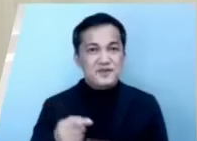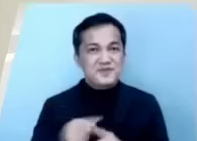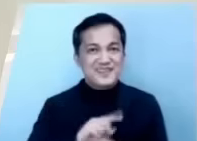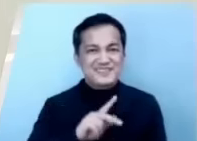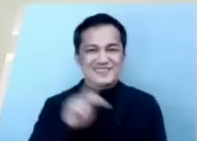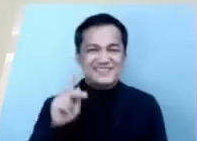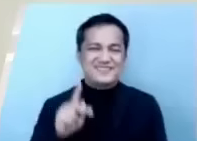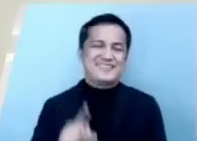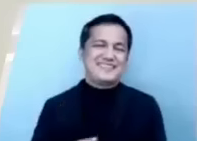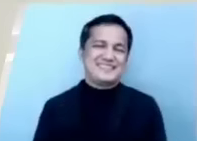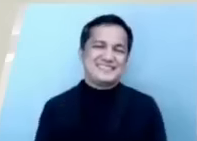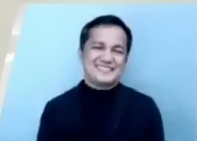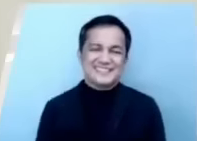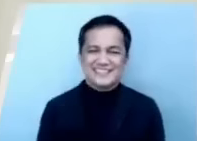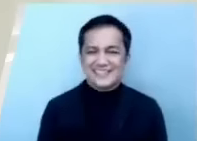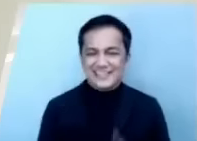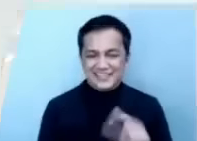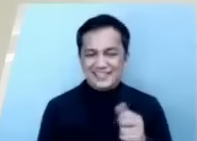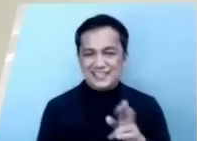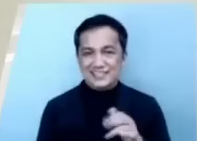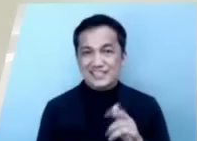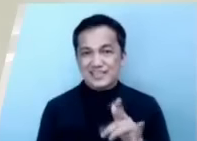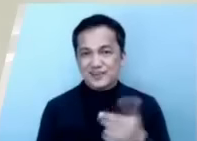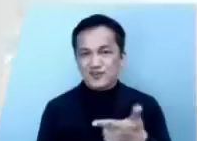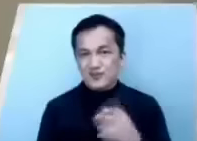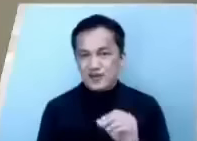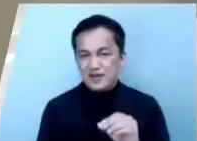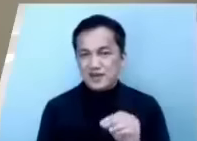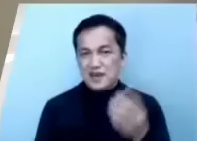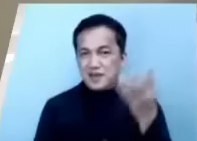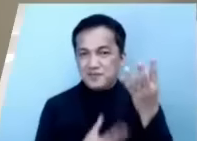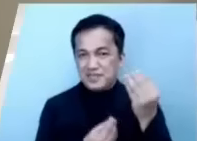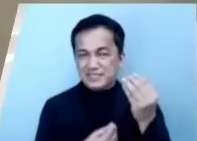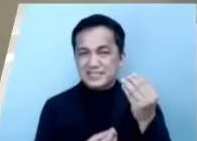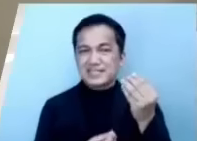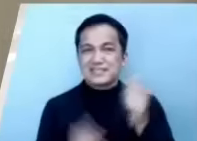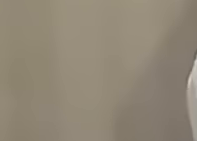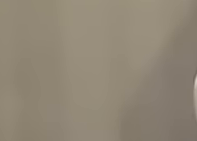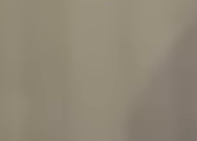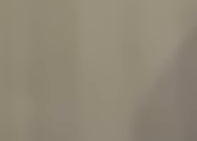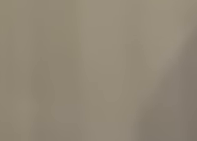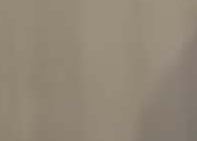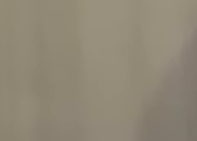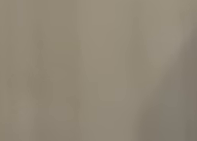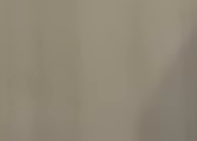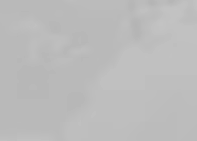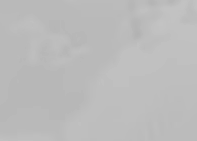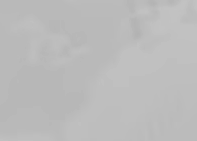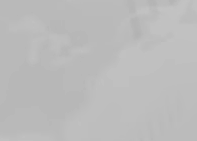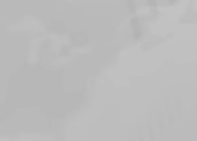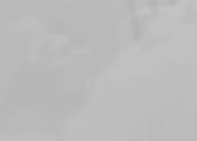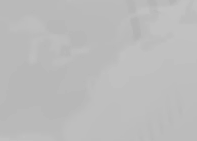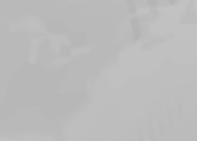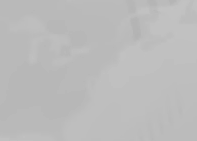Philippines! Lars Santiago, updated sa showbiz happening!